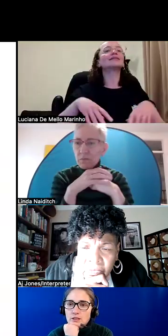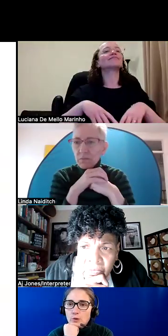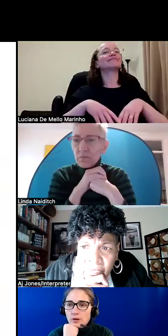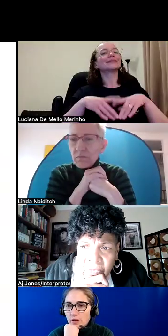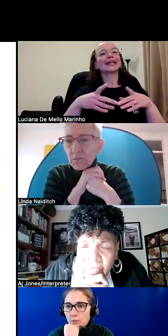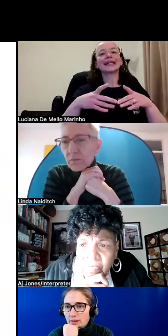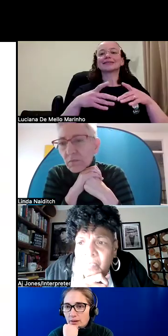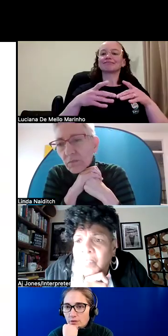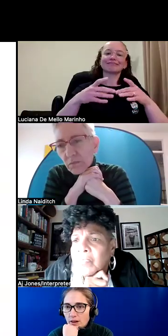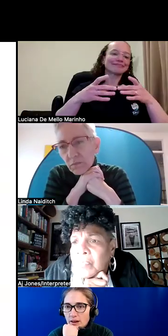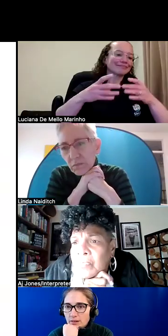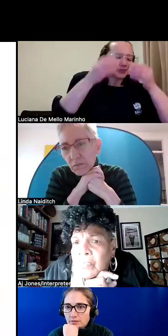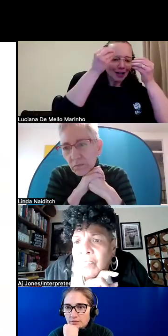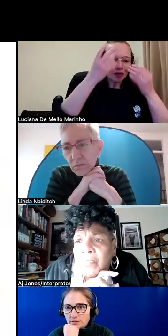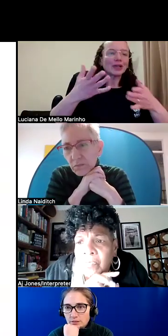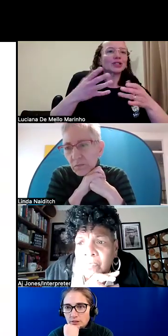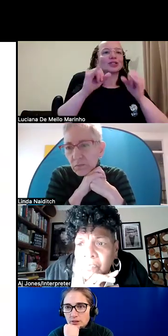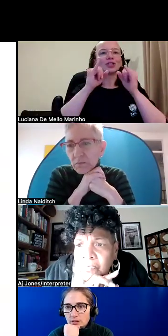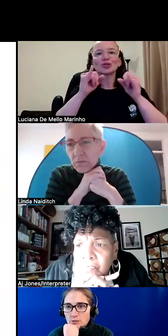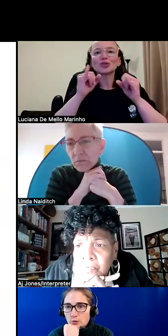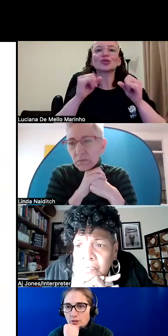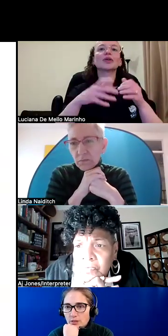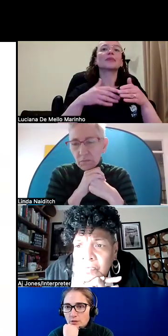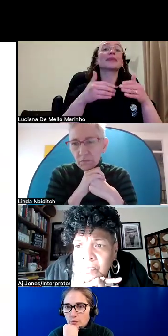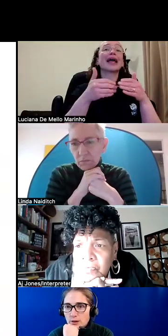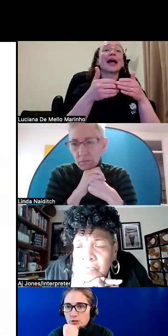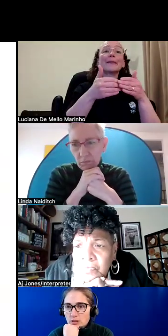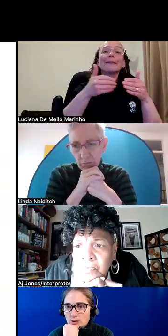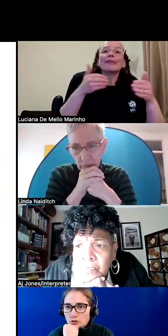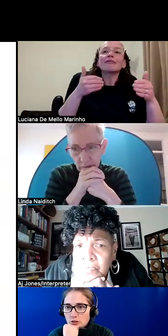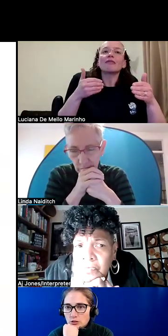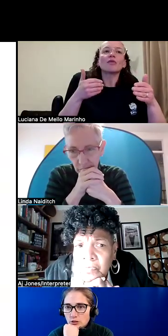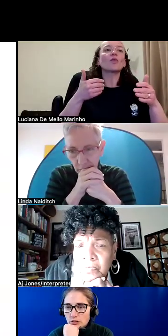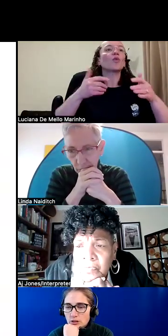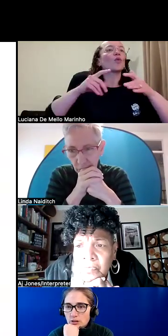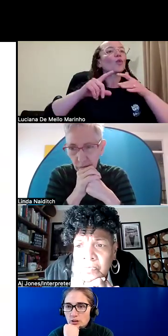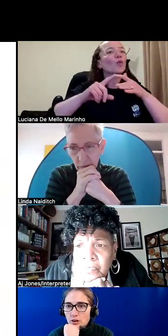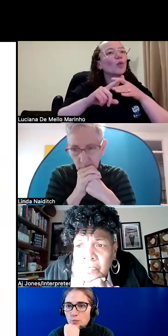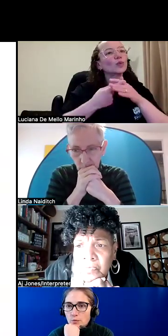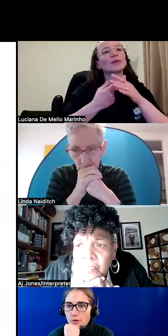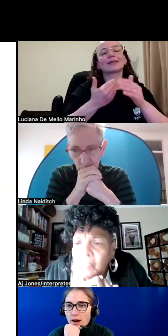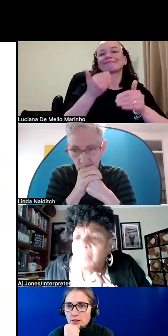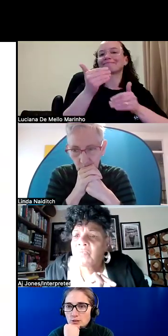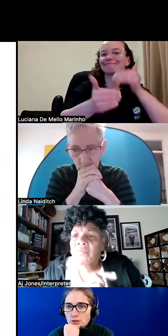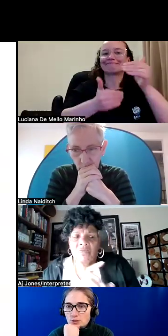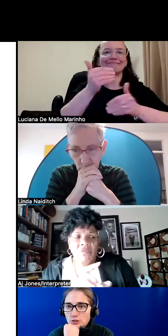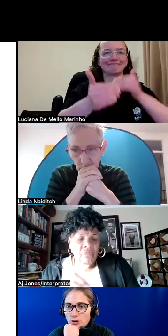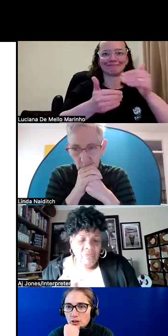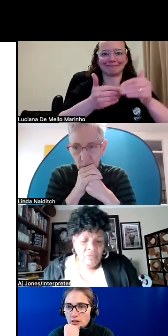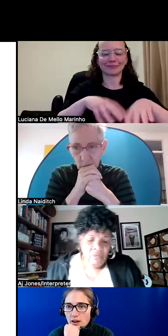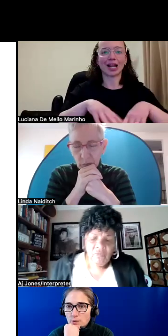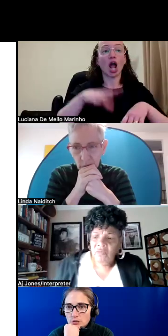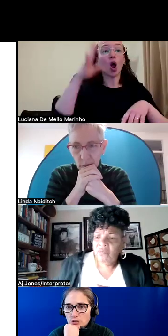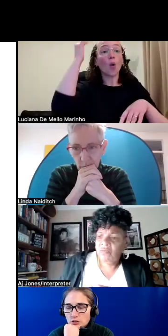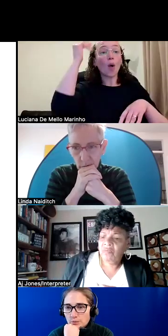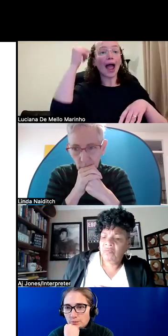It's important that we clarify. It's important that the information and the instructions are clear prior to starting